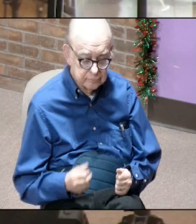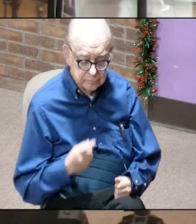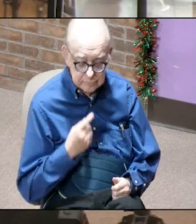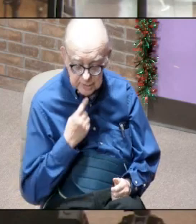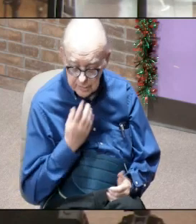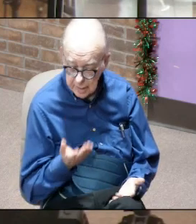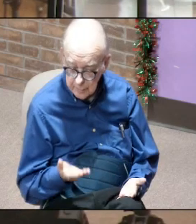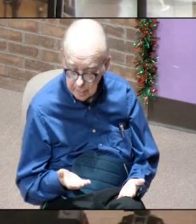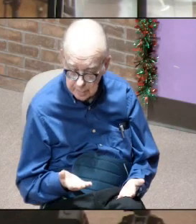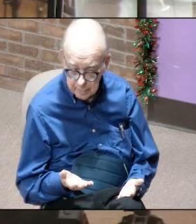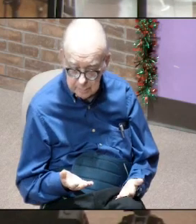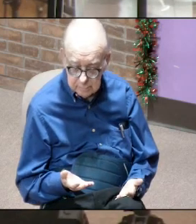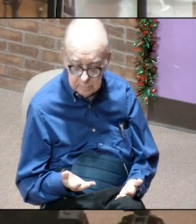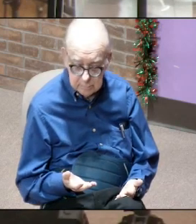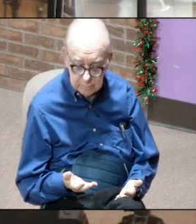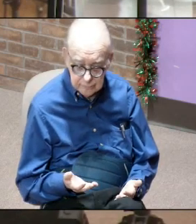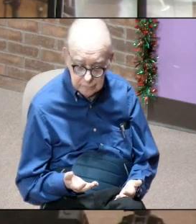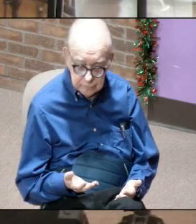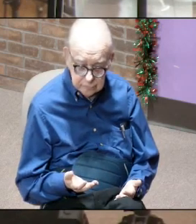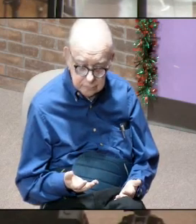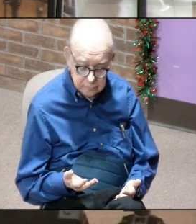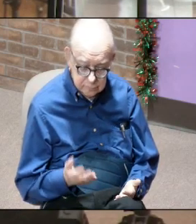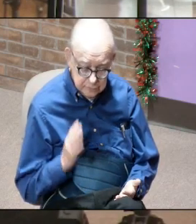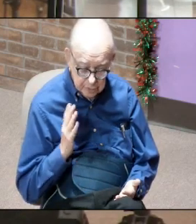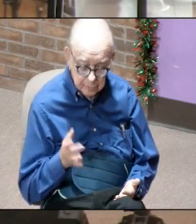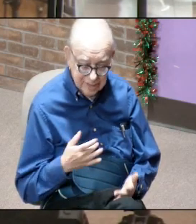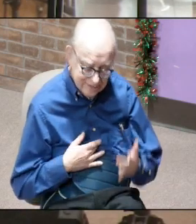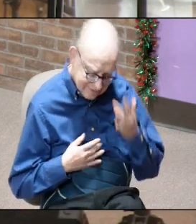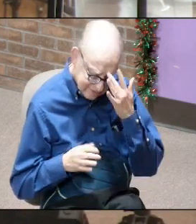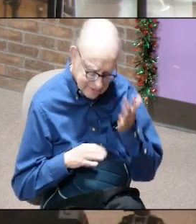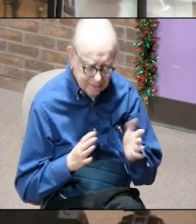is you're going to get sick and die,